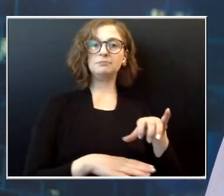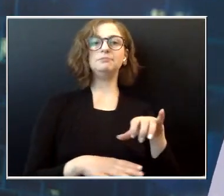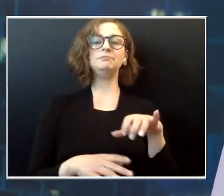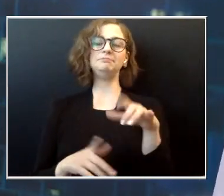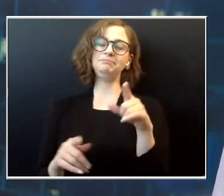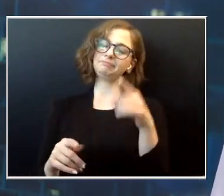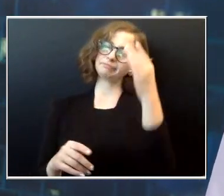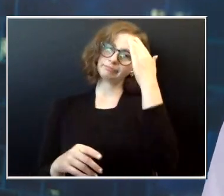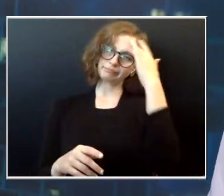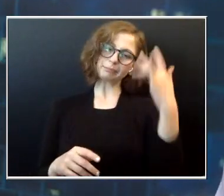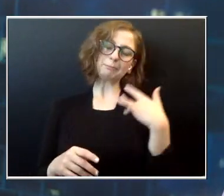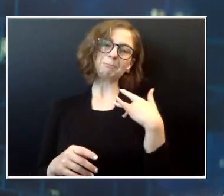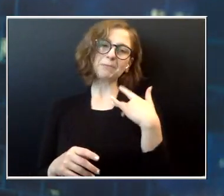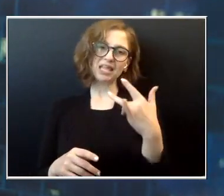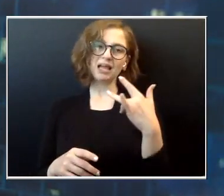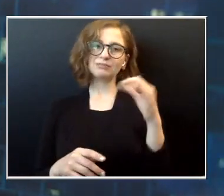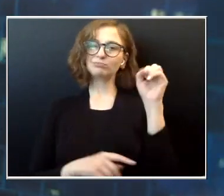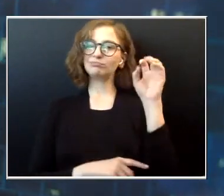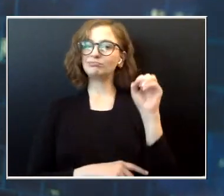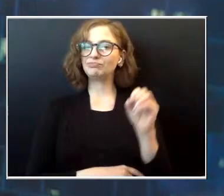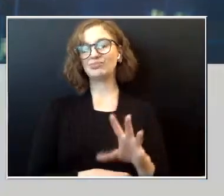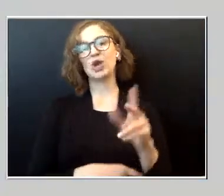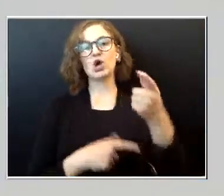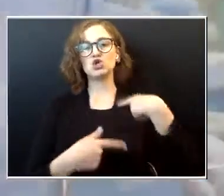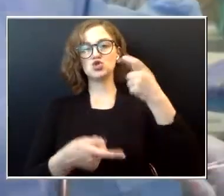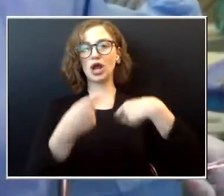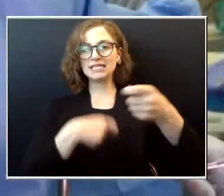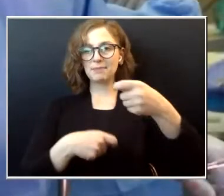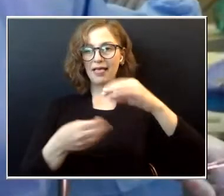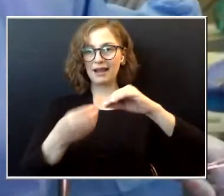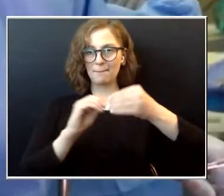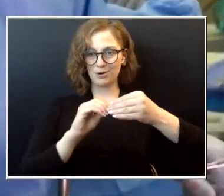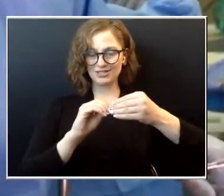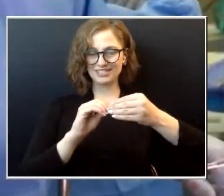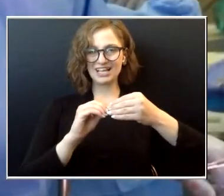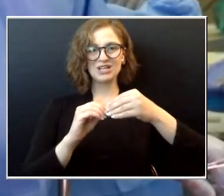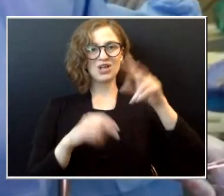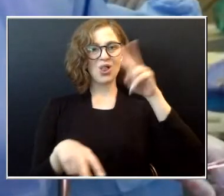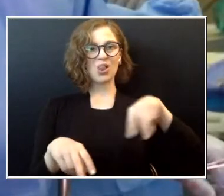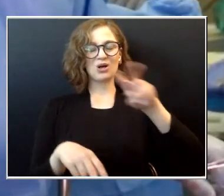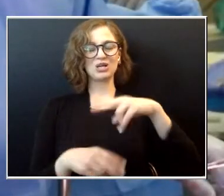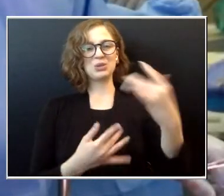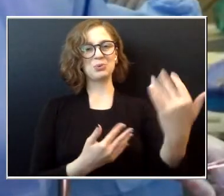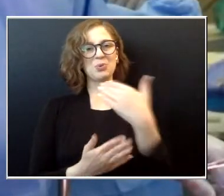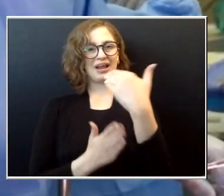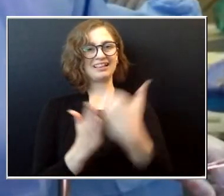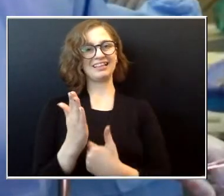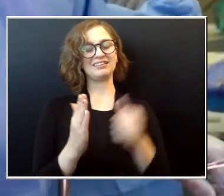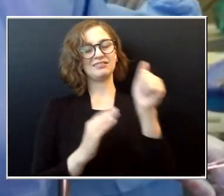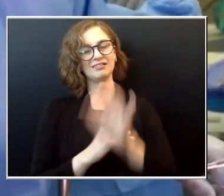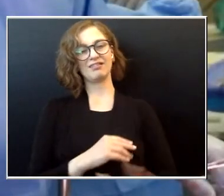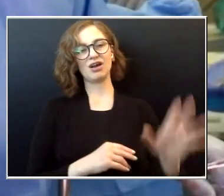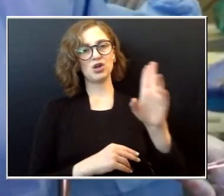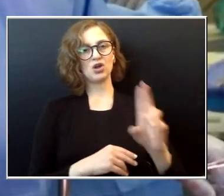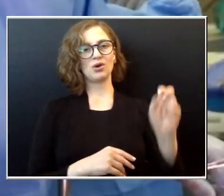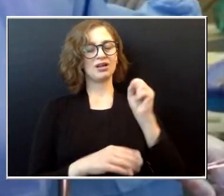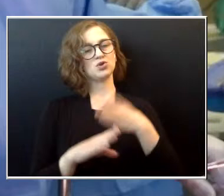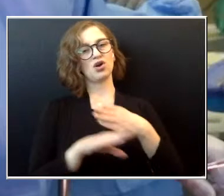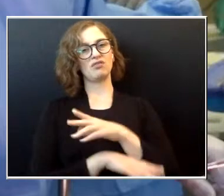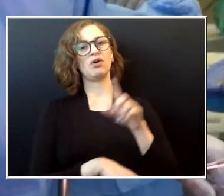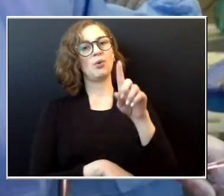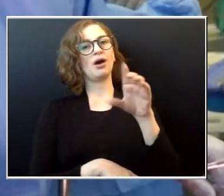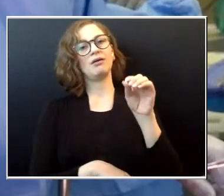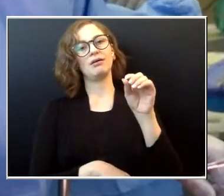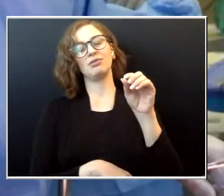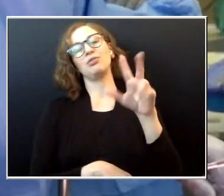transplant numbers up. Let's look at the transplant waiting list. Across the country, more than 103,000 people are waiting for an organ. But